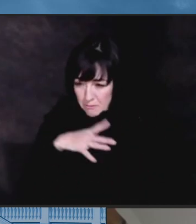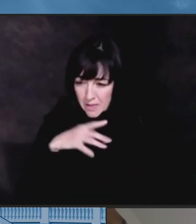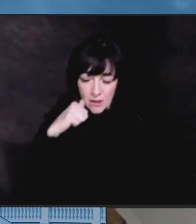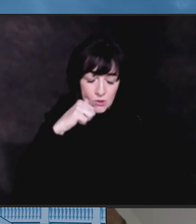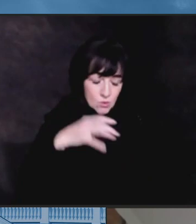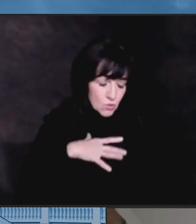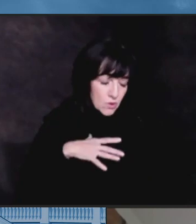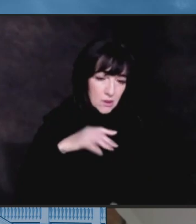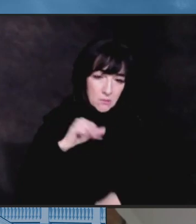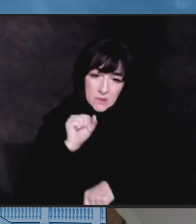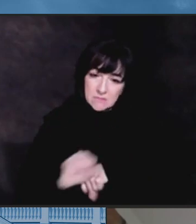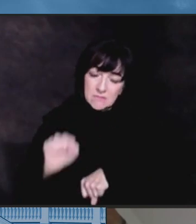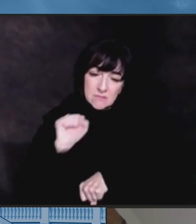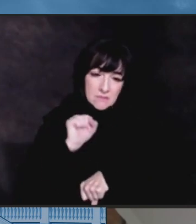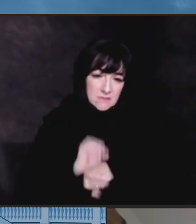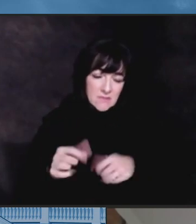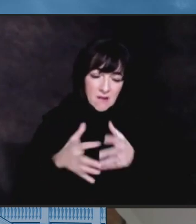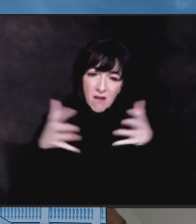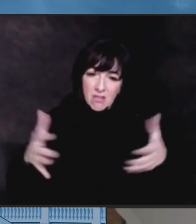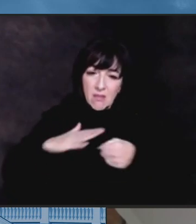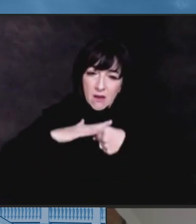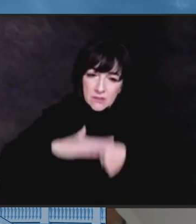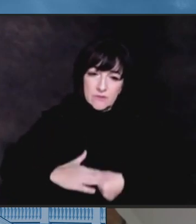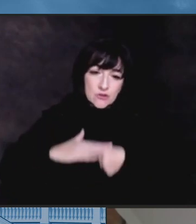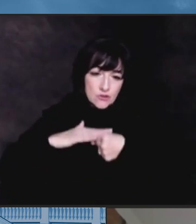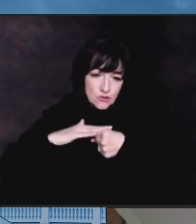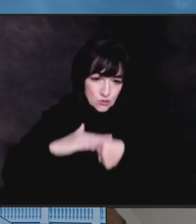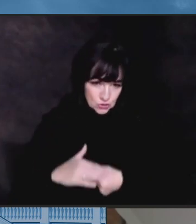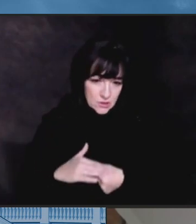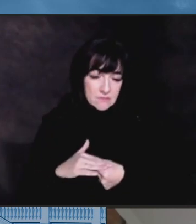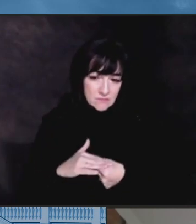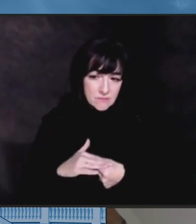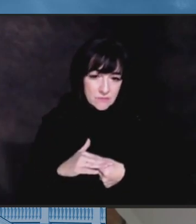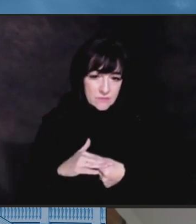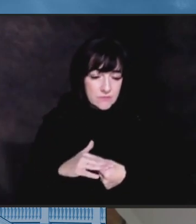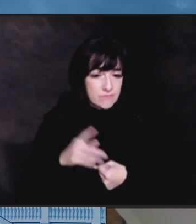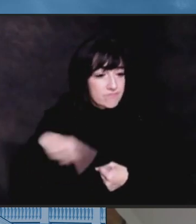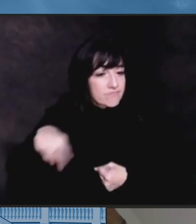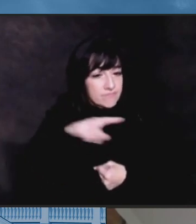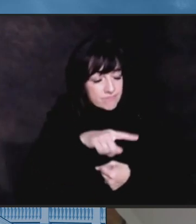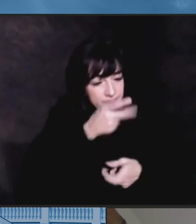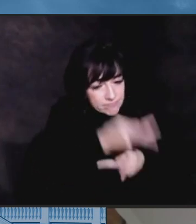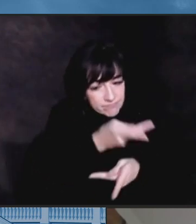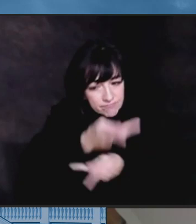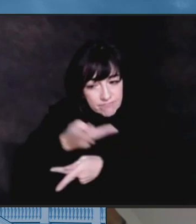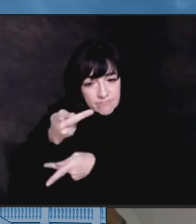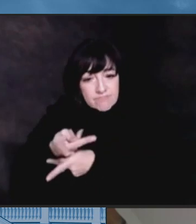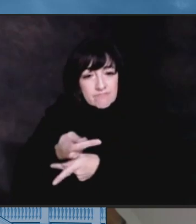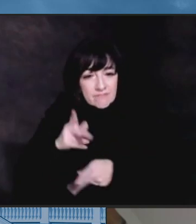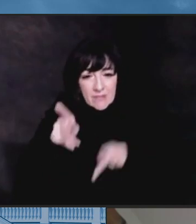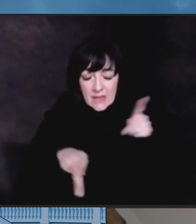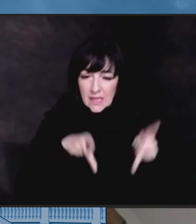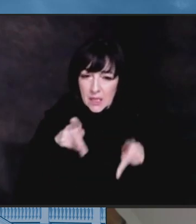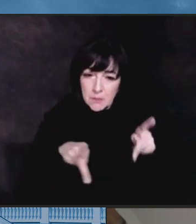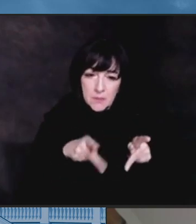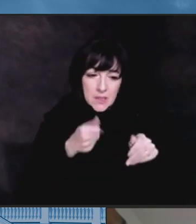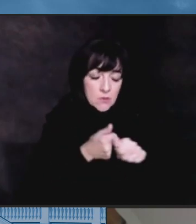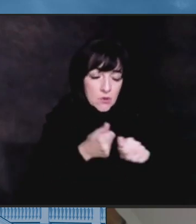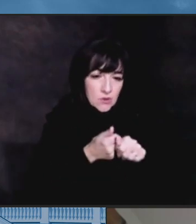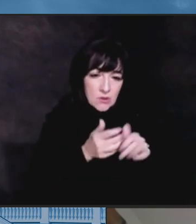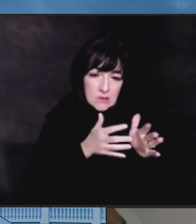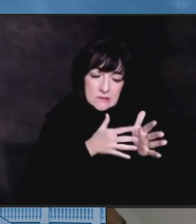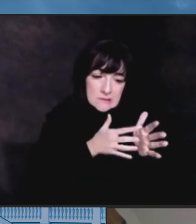job under very stressful circumstances, treating the most vulnerable, caring for the most